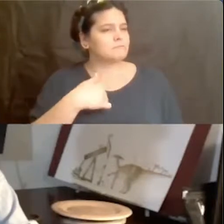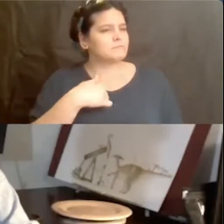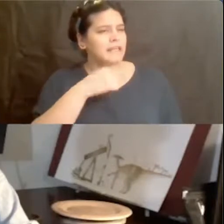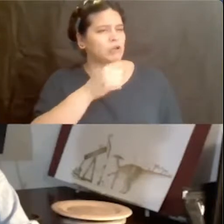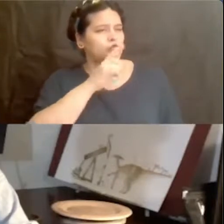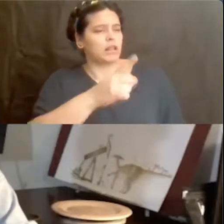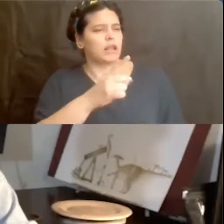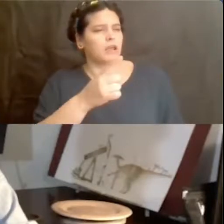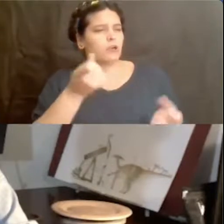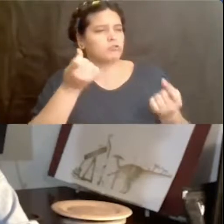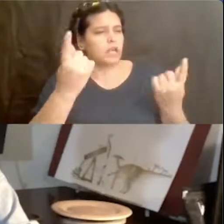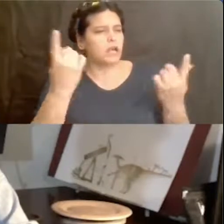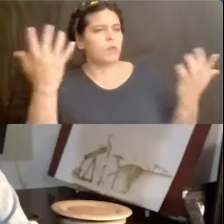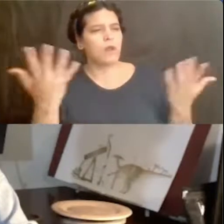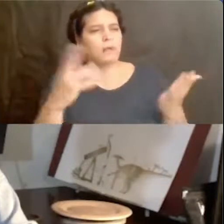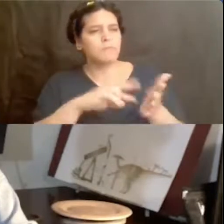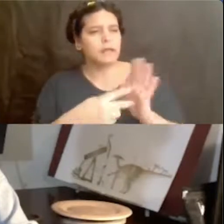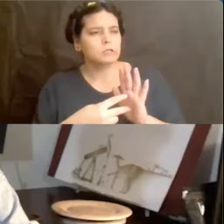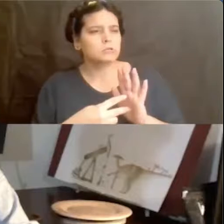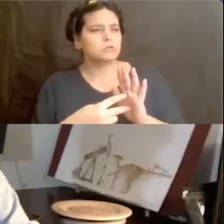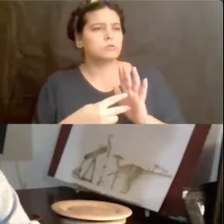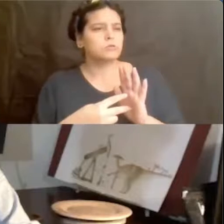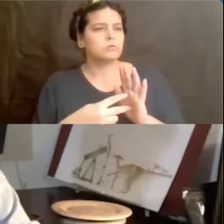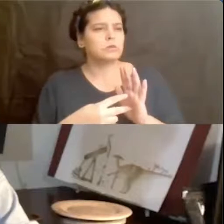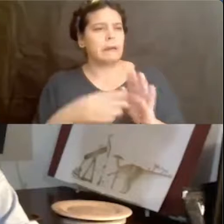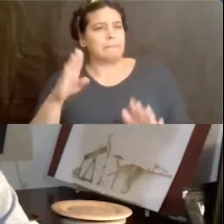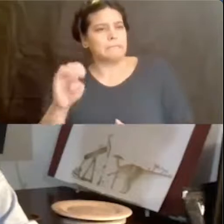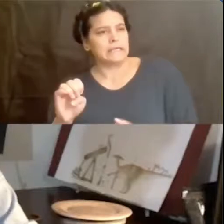really know what it meant to be Navajo, besides,